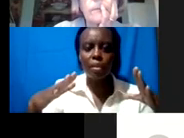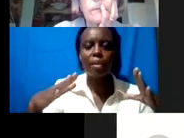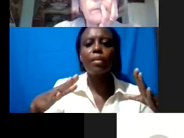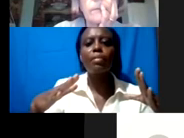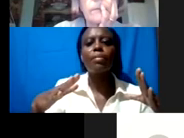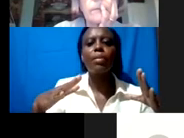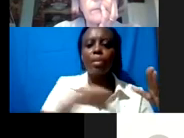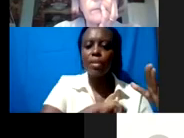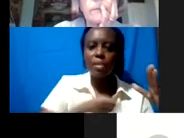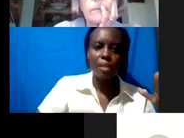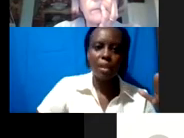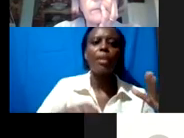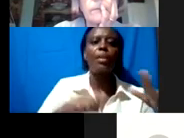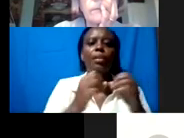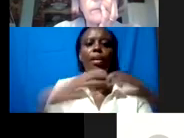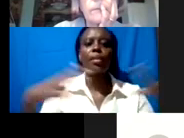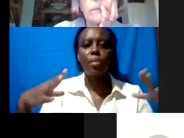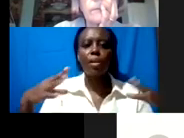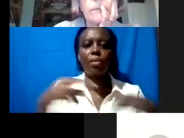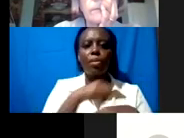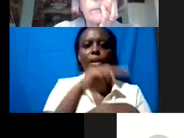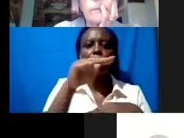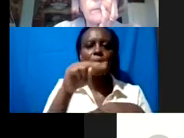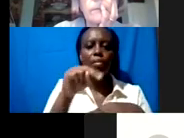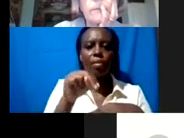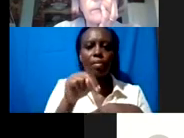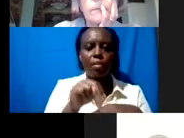expanded the Senate. We have expanded the